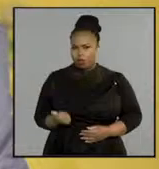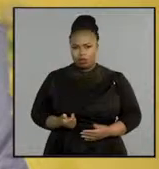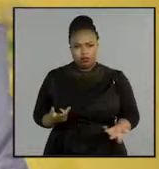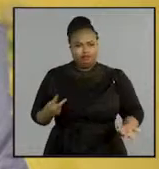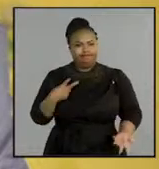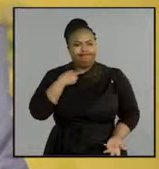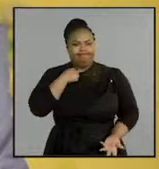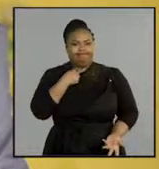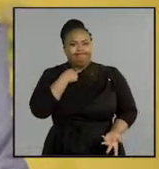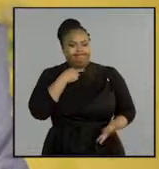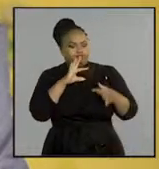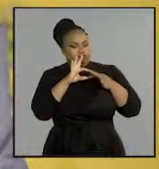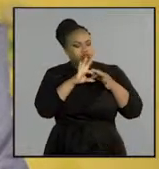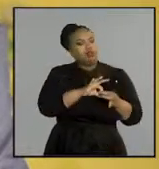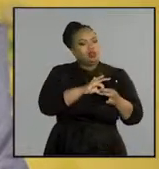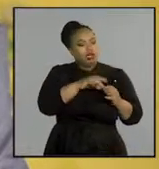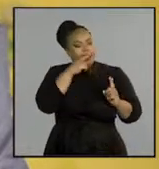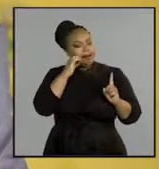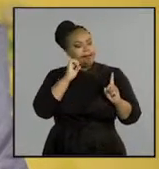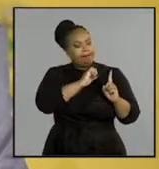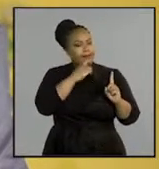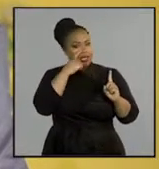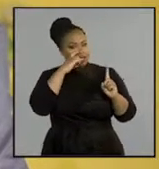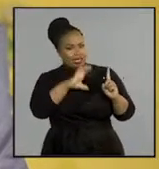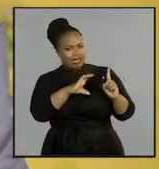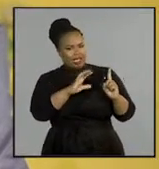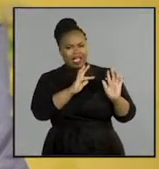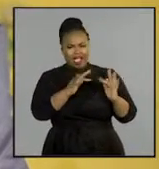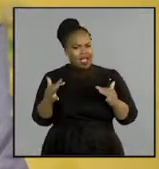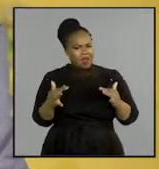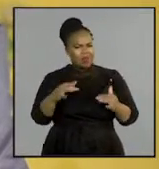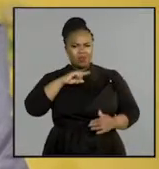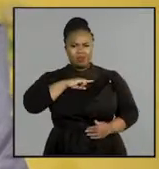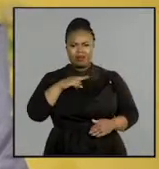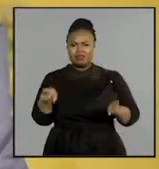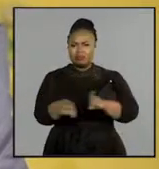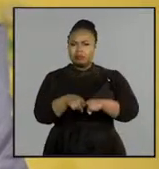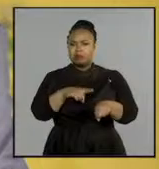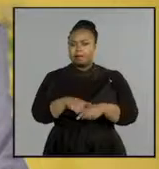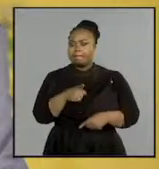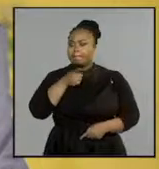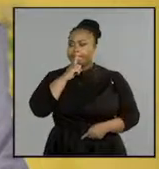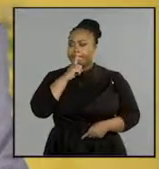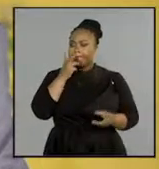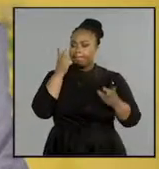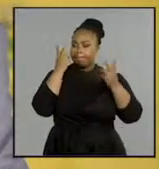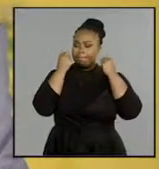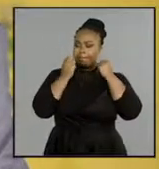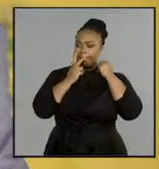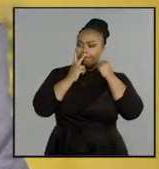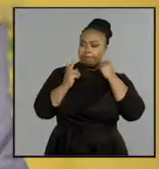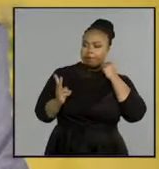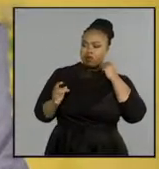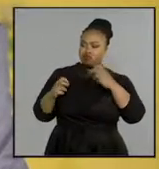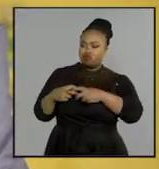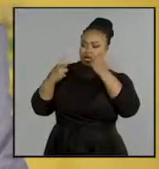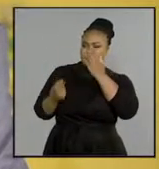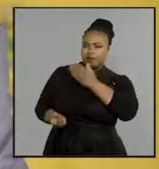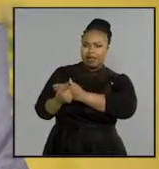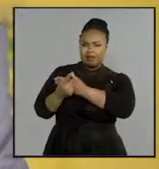know that we cannot proudly associate ourselves with the name of Charlotte Maxeke while we keep